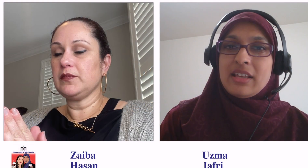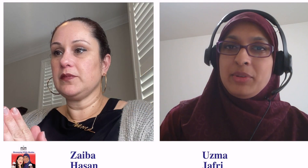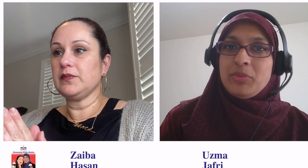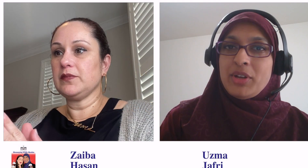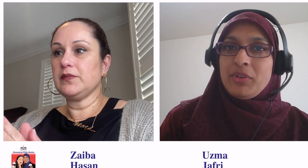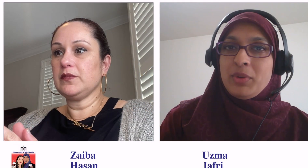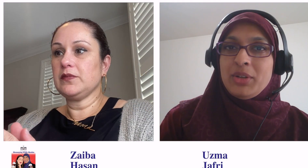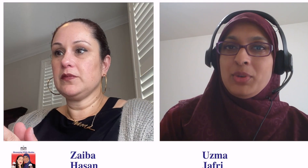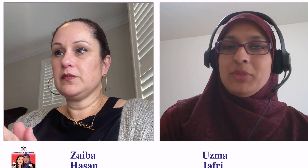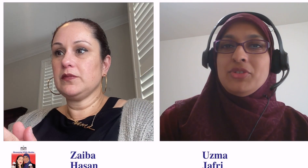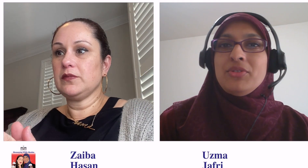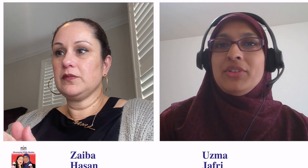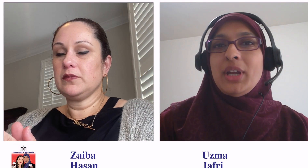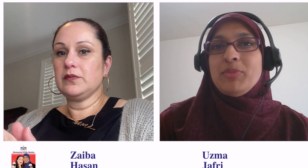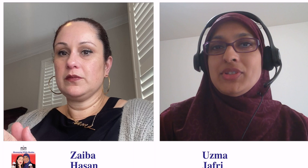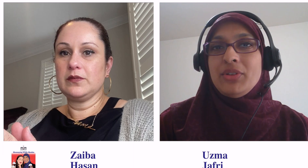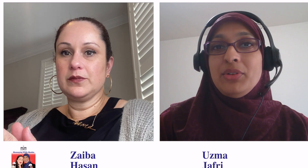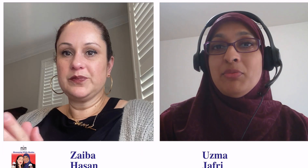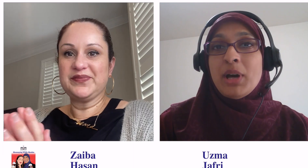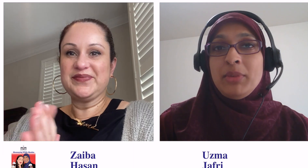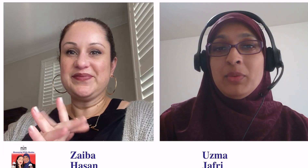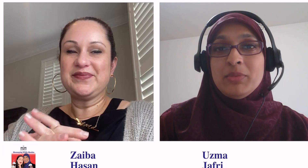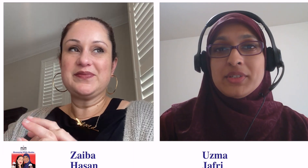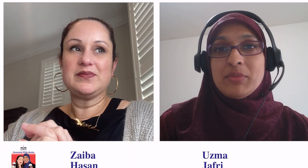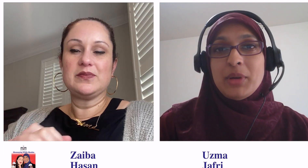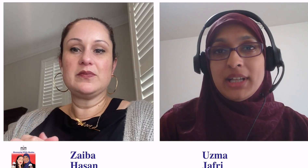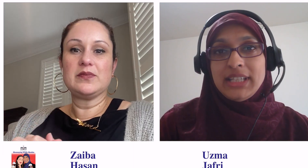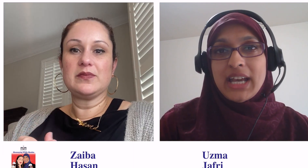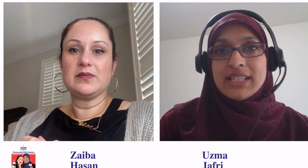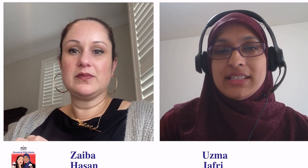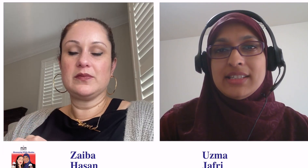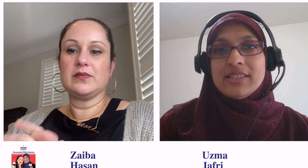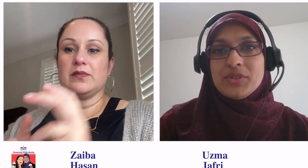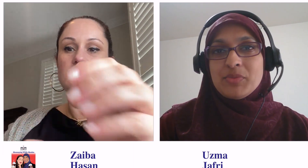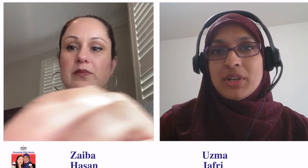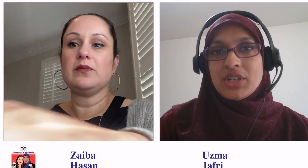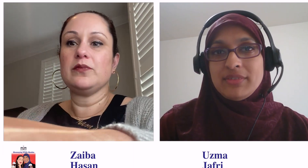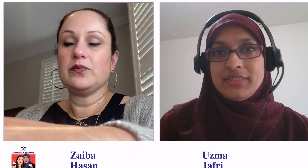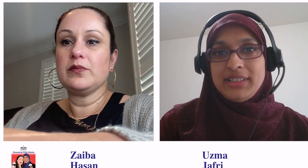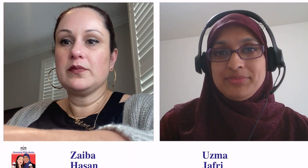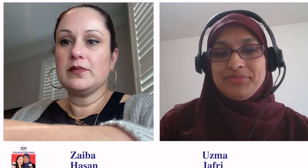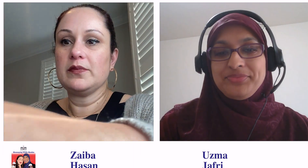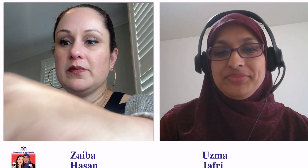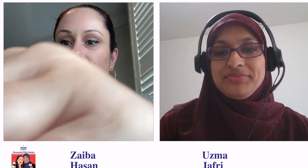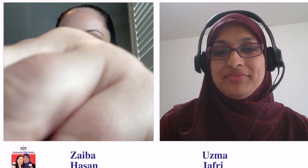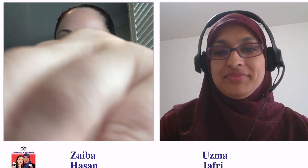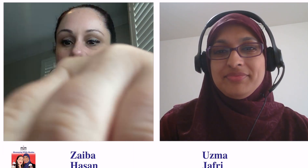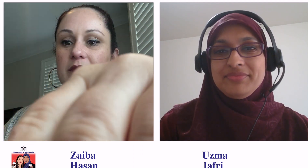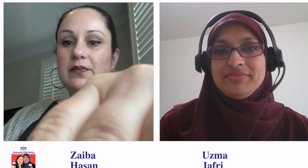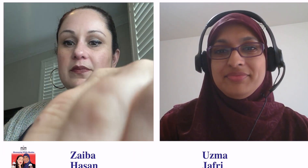As-salamu alaykum, everyone. Welcome to another episode of Mommying While Muslim podcast. This is Uzma Jafri.